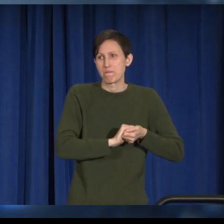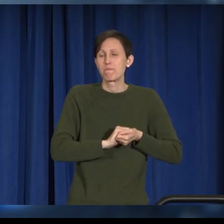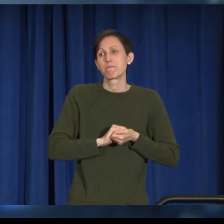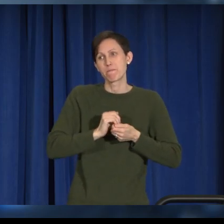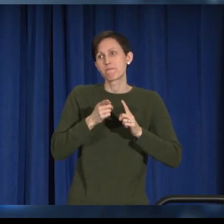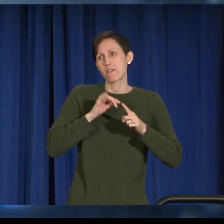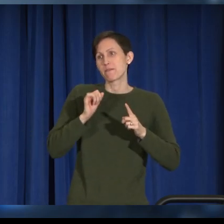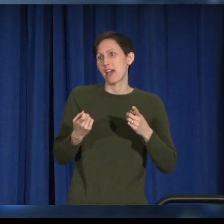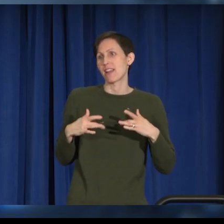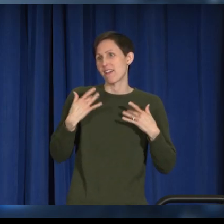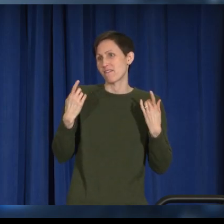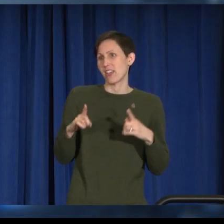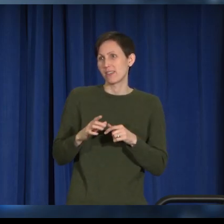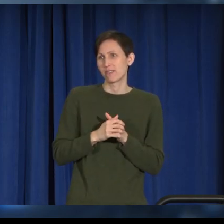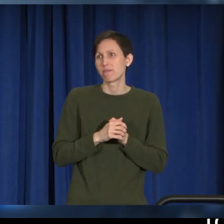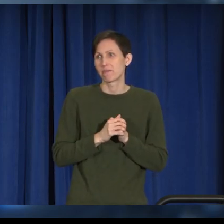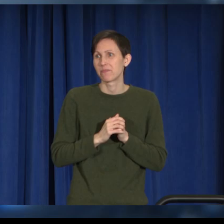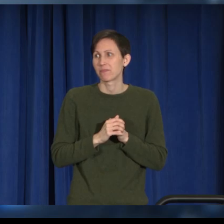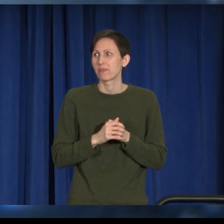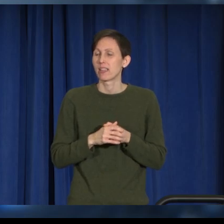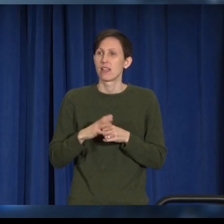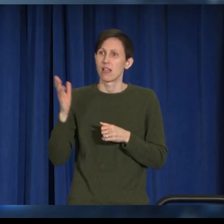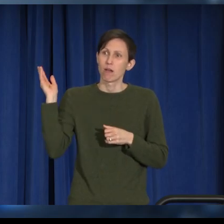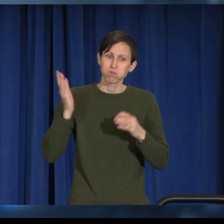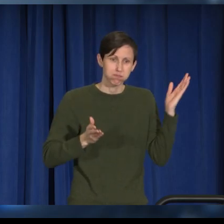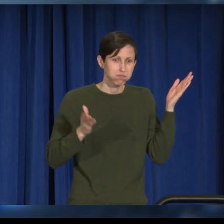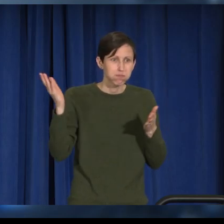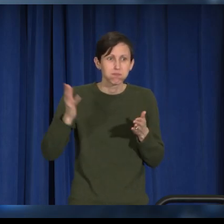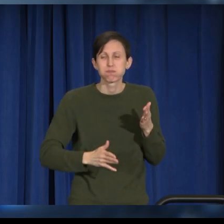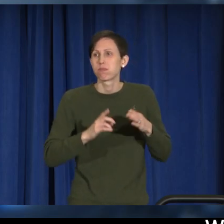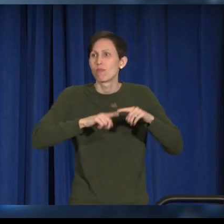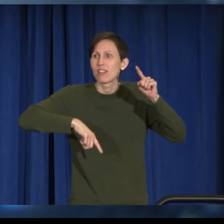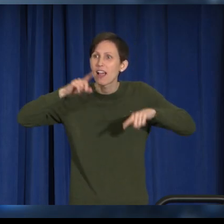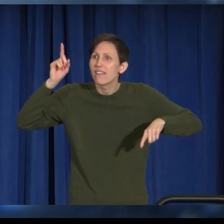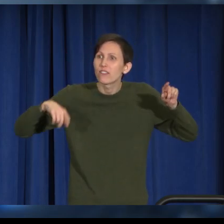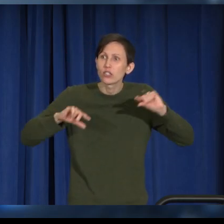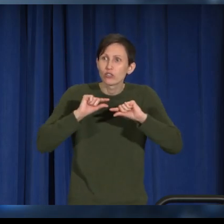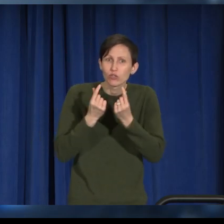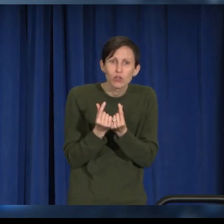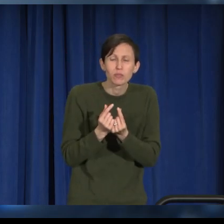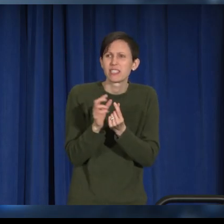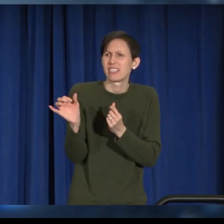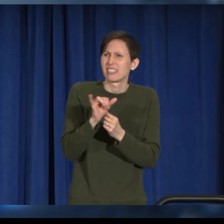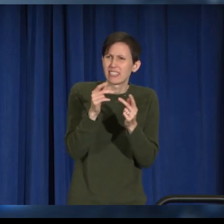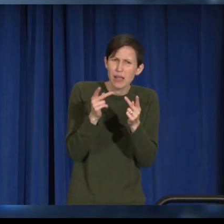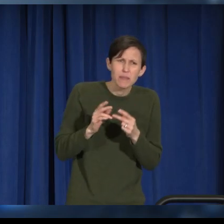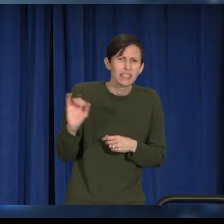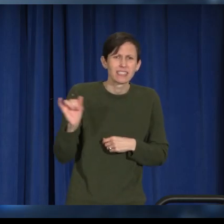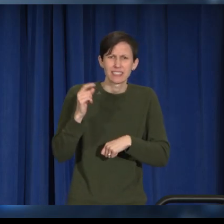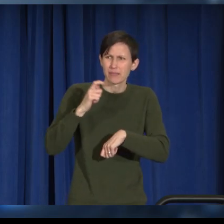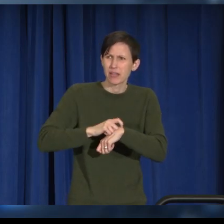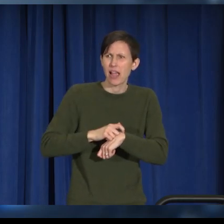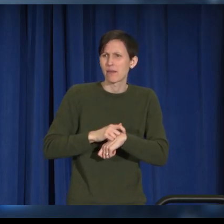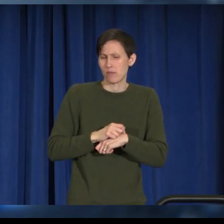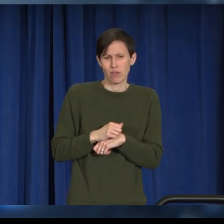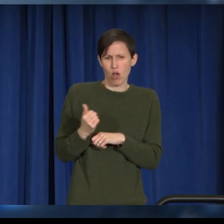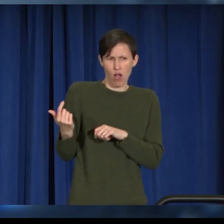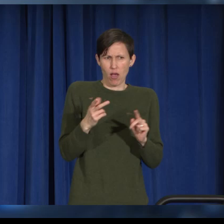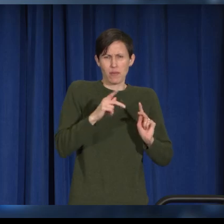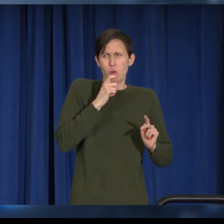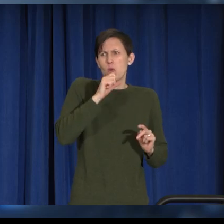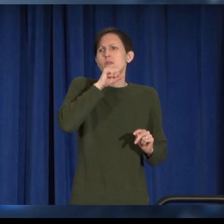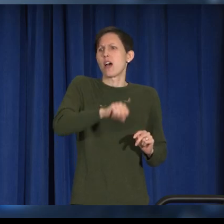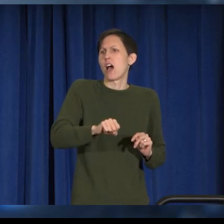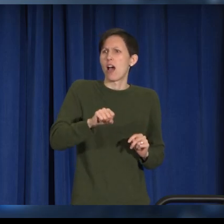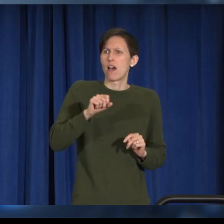result of that event, of bringing so many diverse groups together in the same place in the same time, all for the love of sport and track and